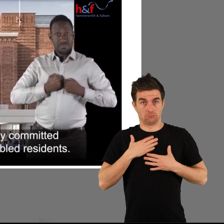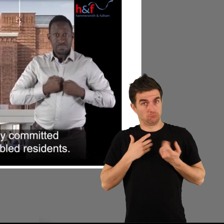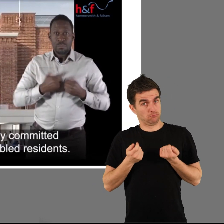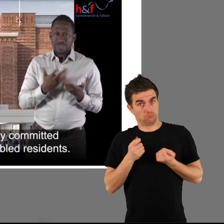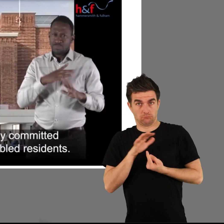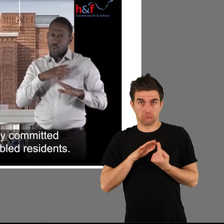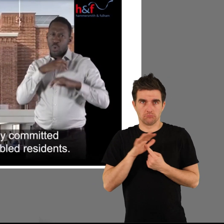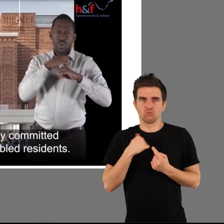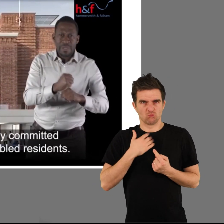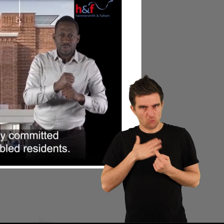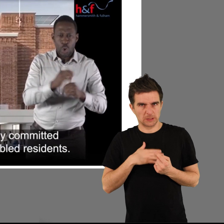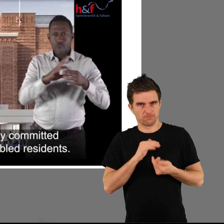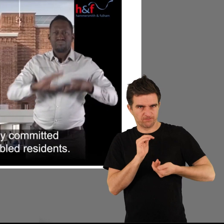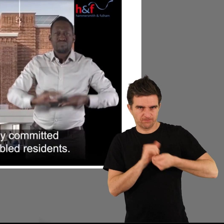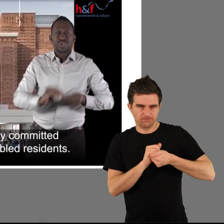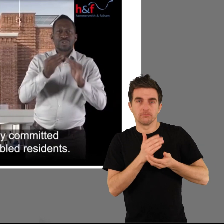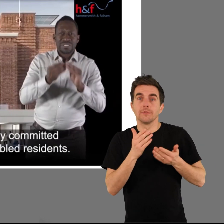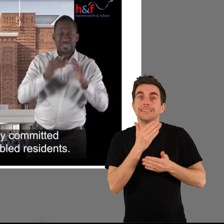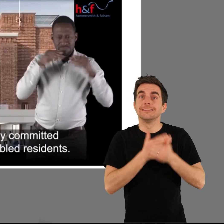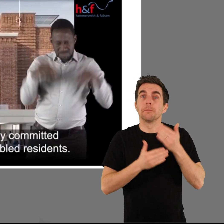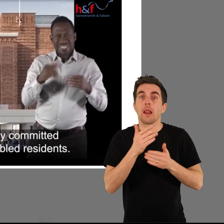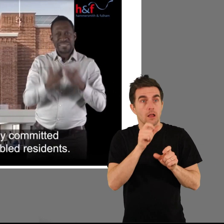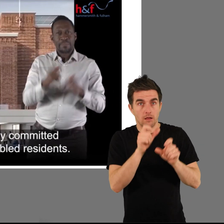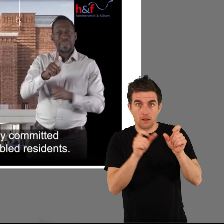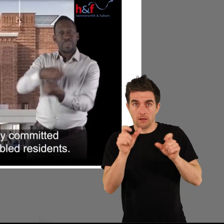to co-production with disabled residents.